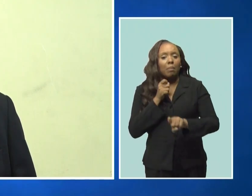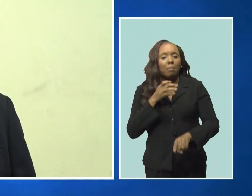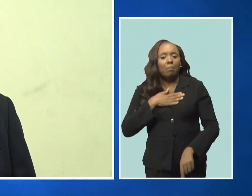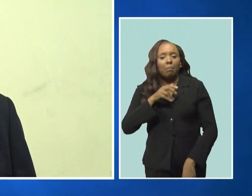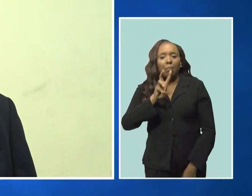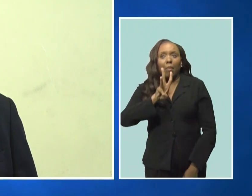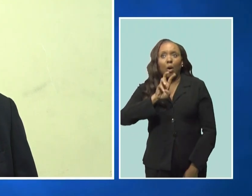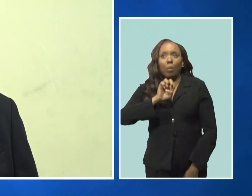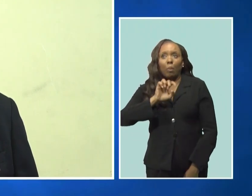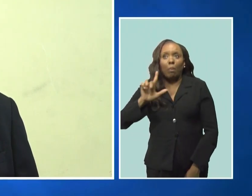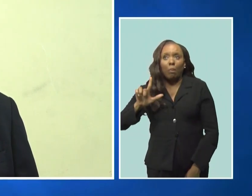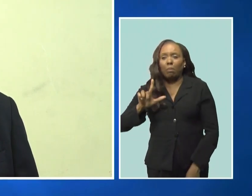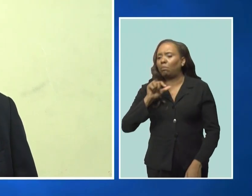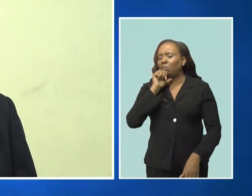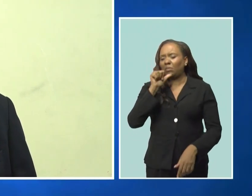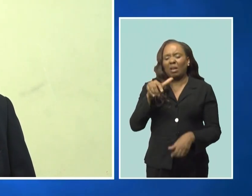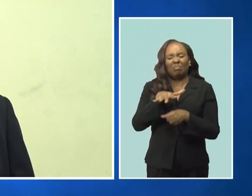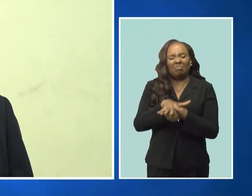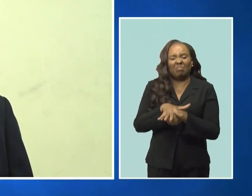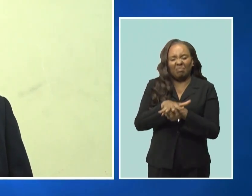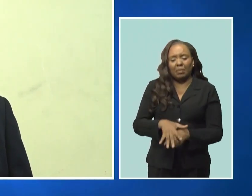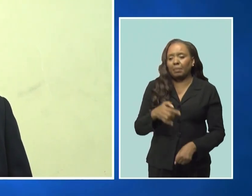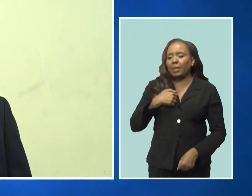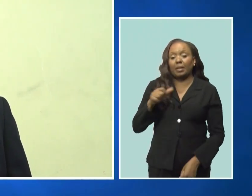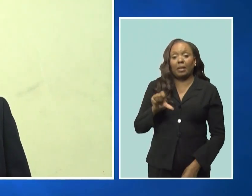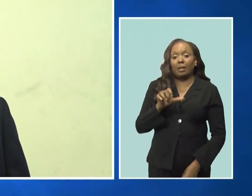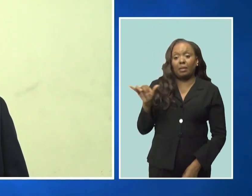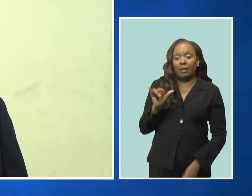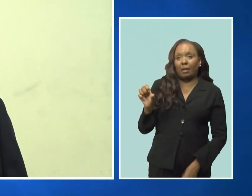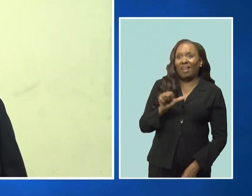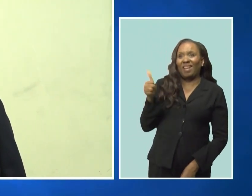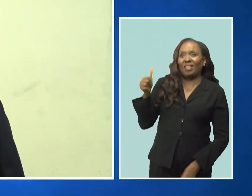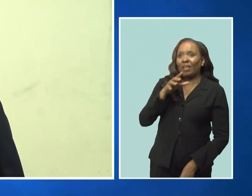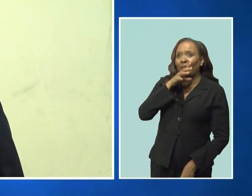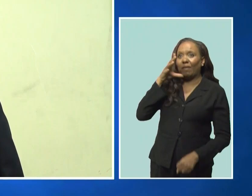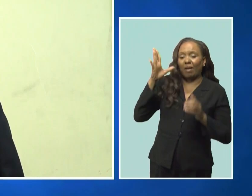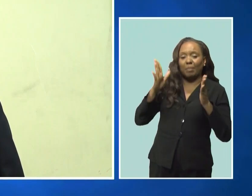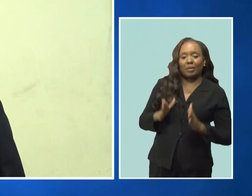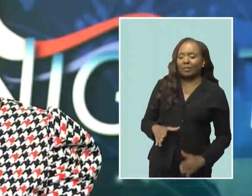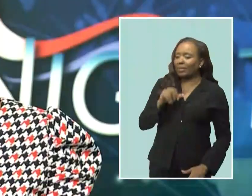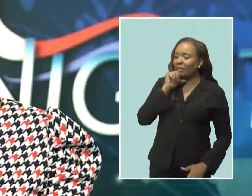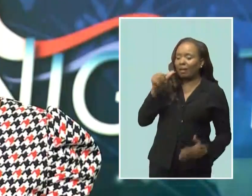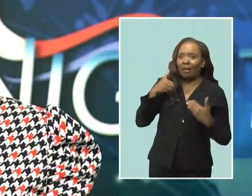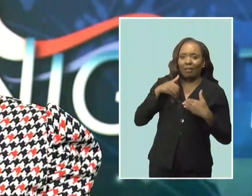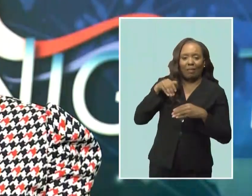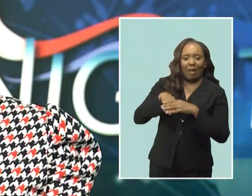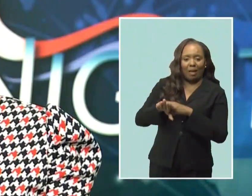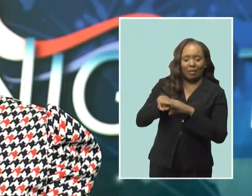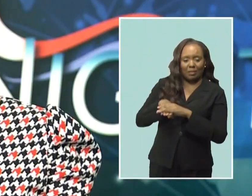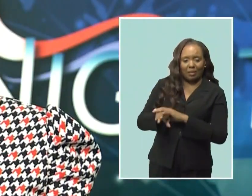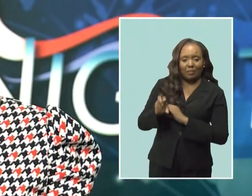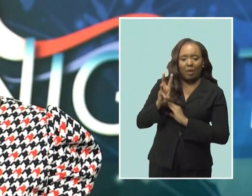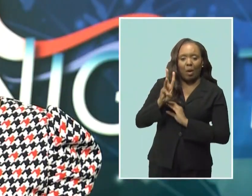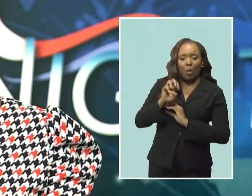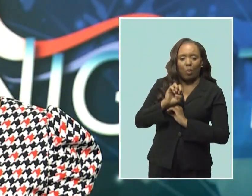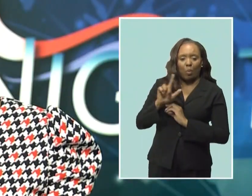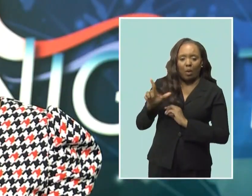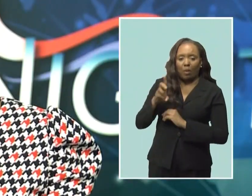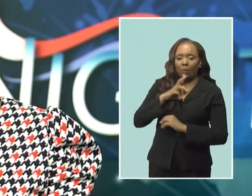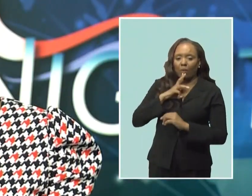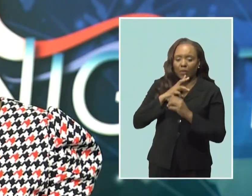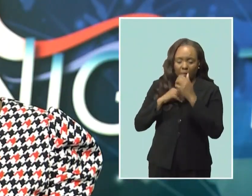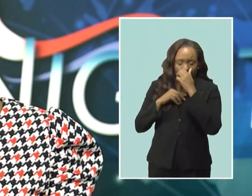under as much stress as the farmers who do not have access to well water. Barbados Workers Union